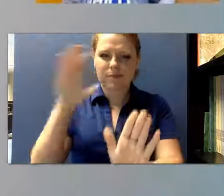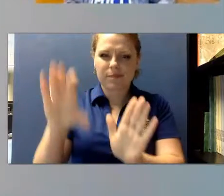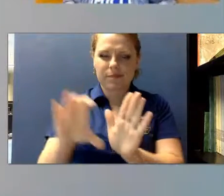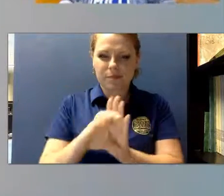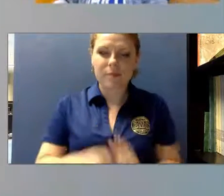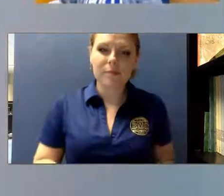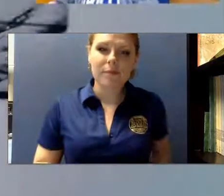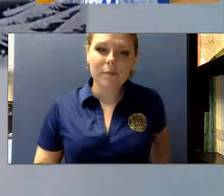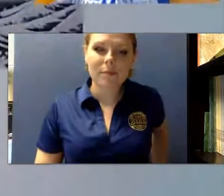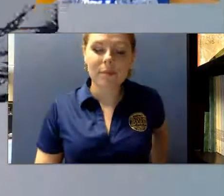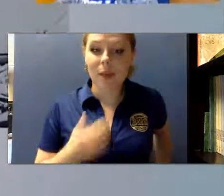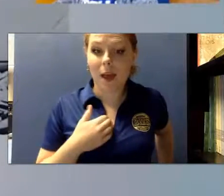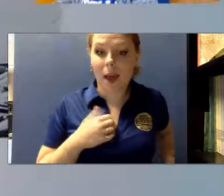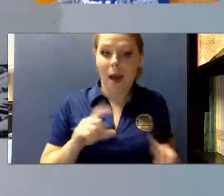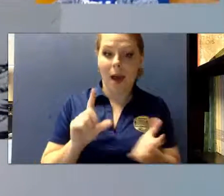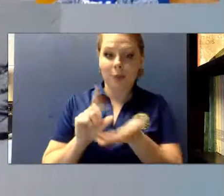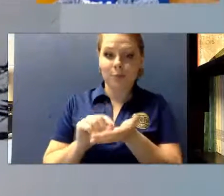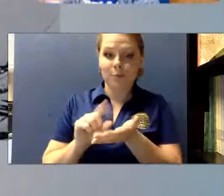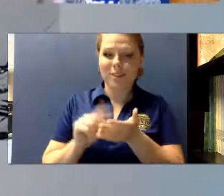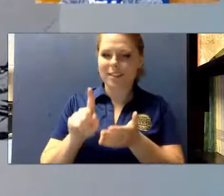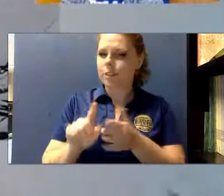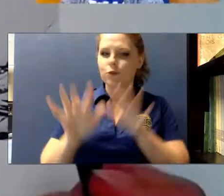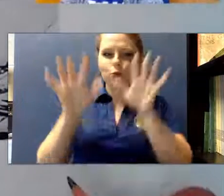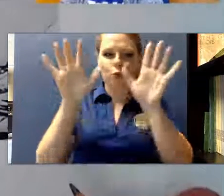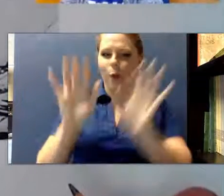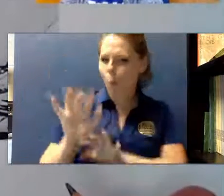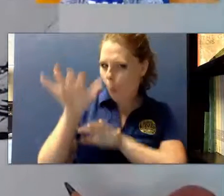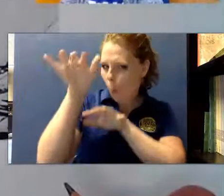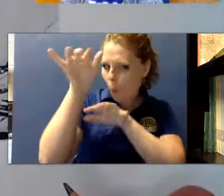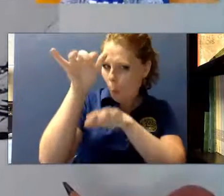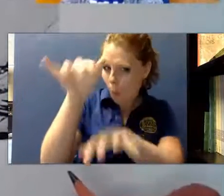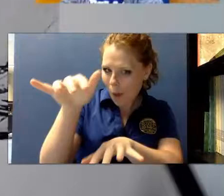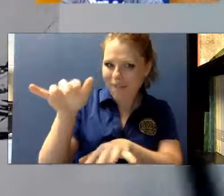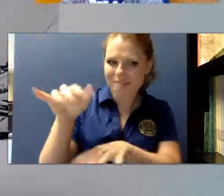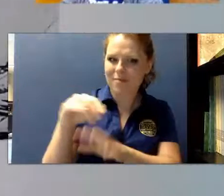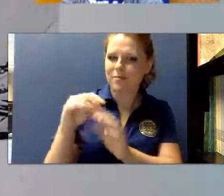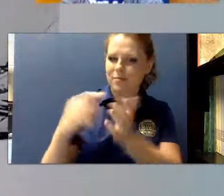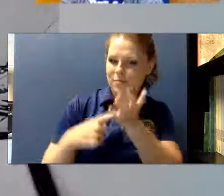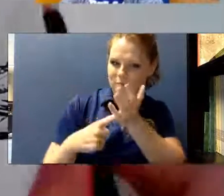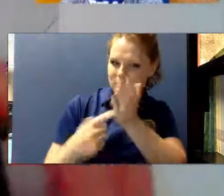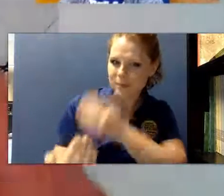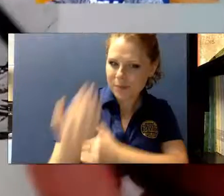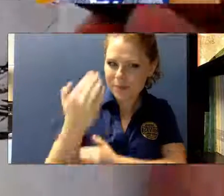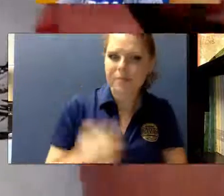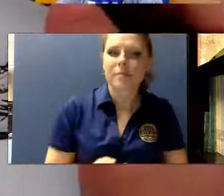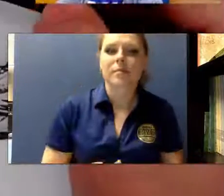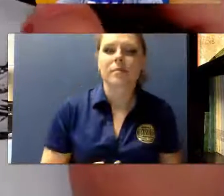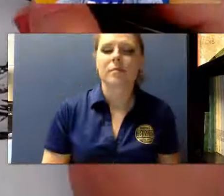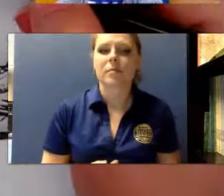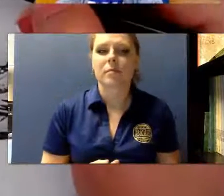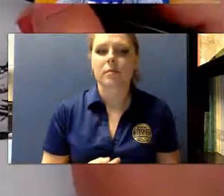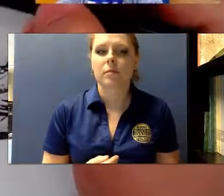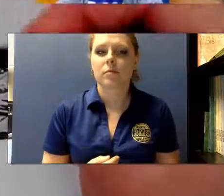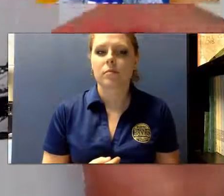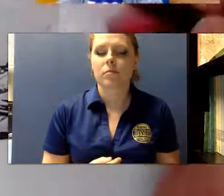this printout of the Great Wave that we talked about in our Art-Minded question this morning. And I've got the printout, and then I